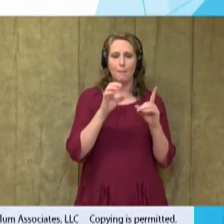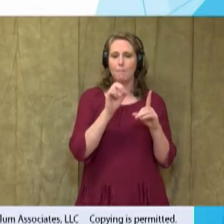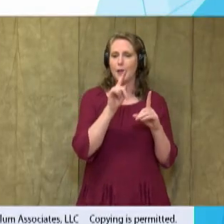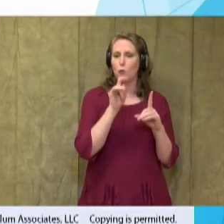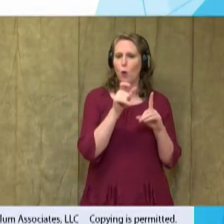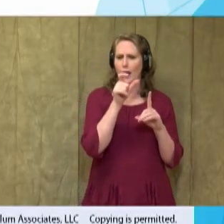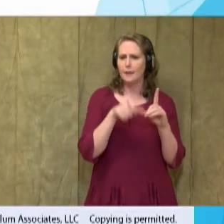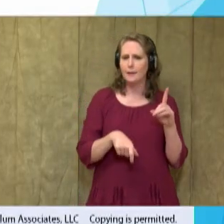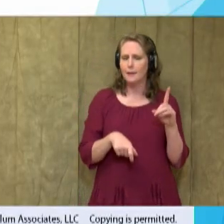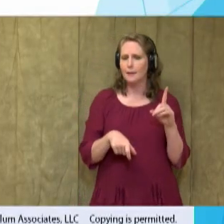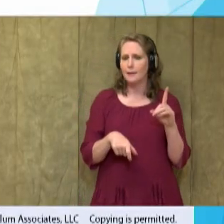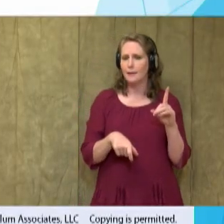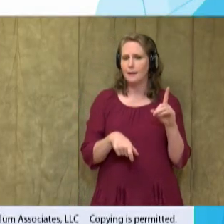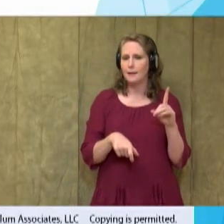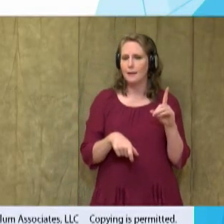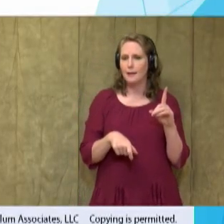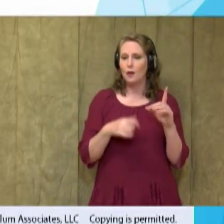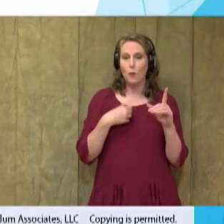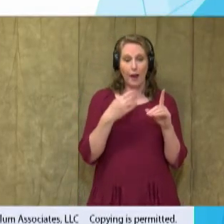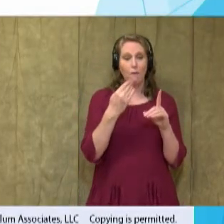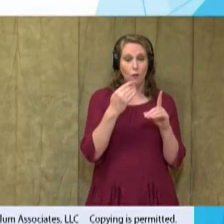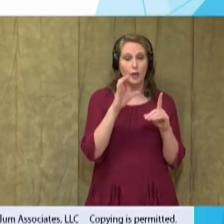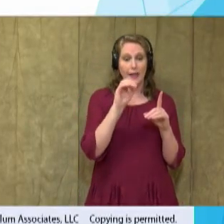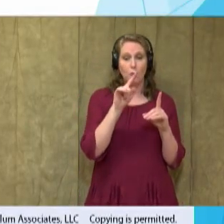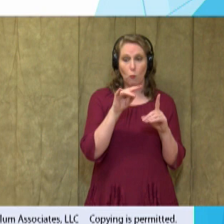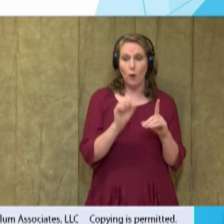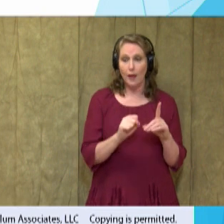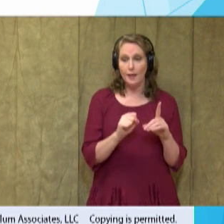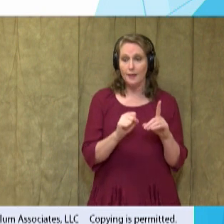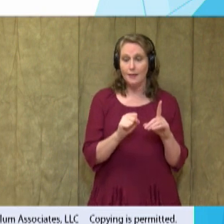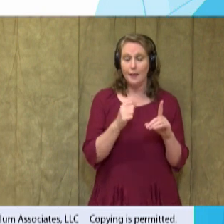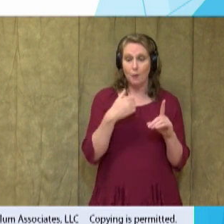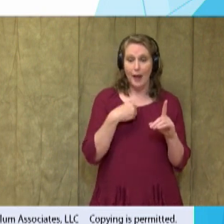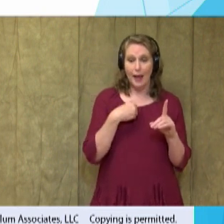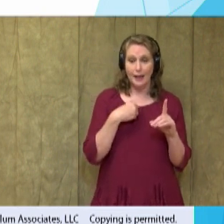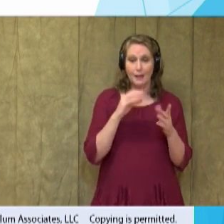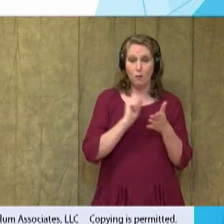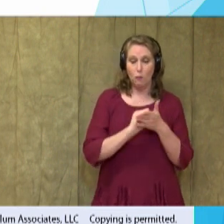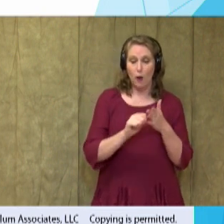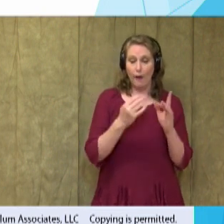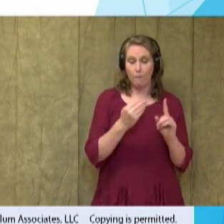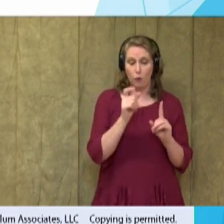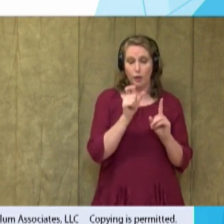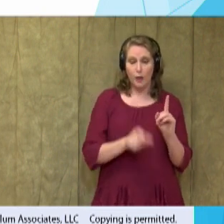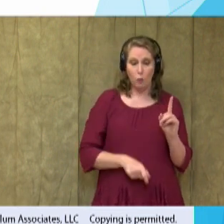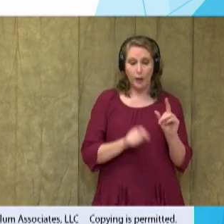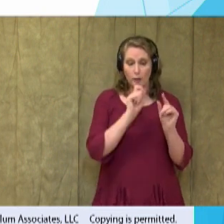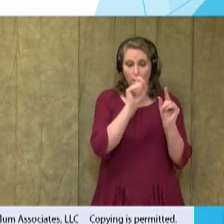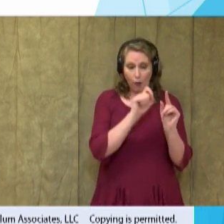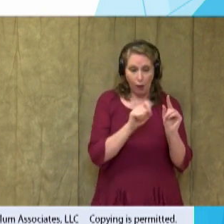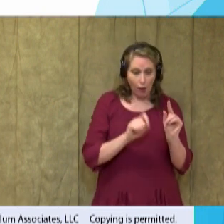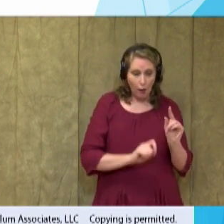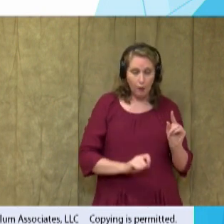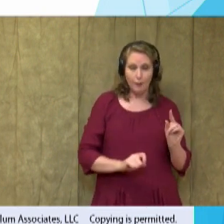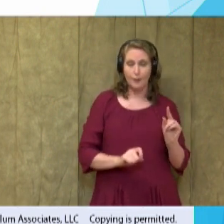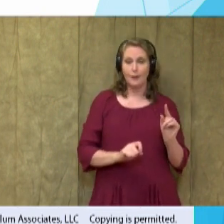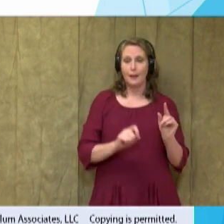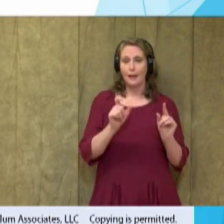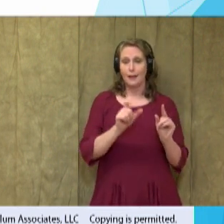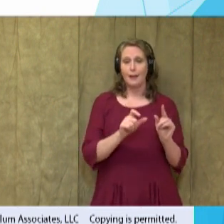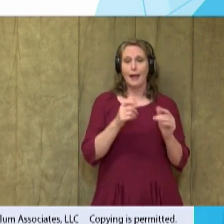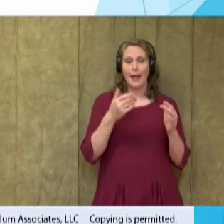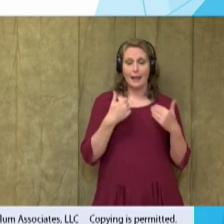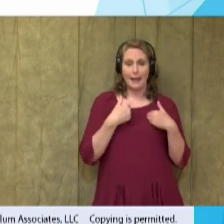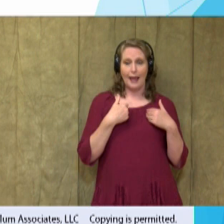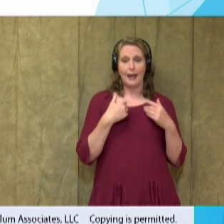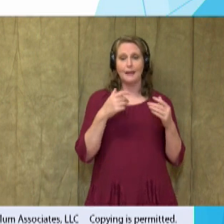in that number? That's right, we had 14 ones, because remember, we had to put 14 ones all together. And then we ended